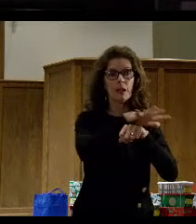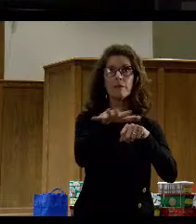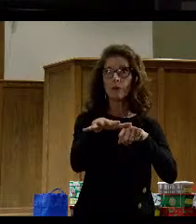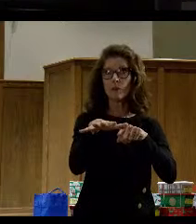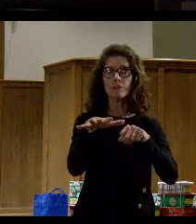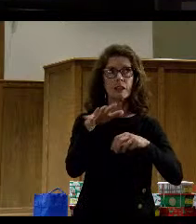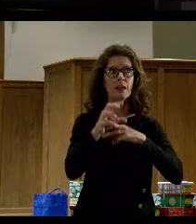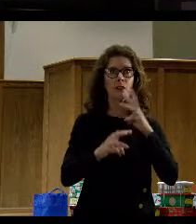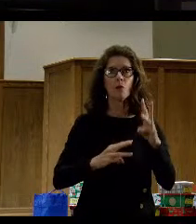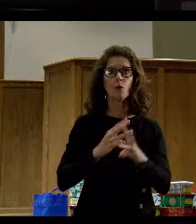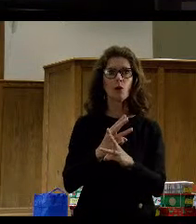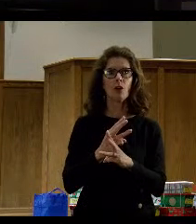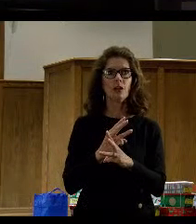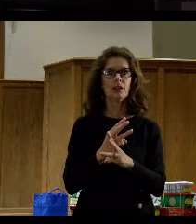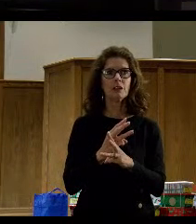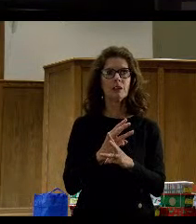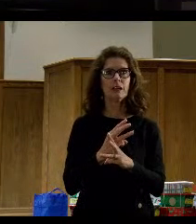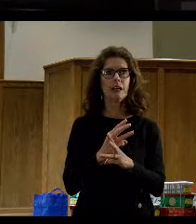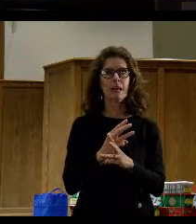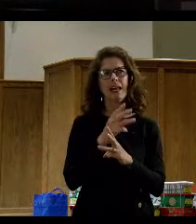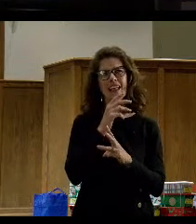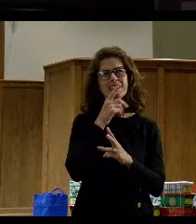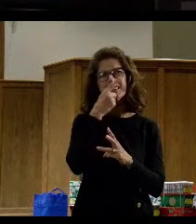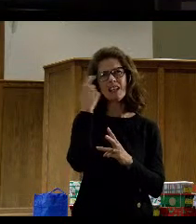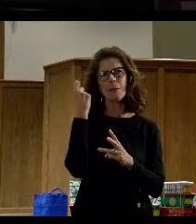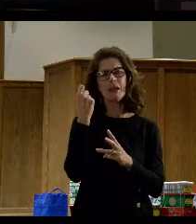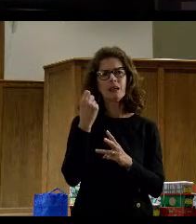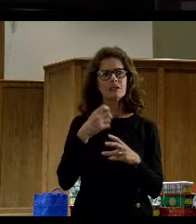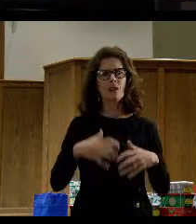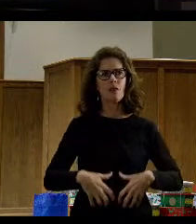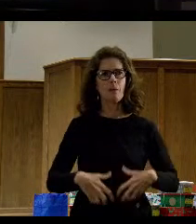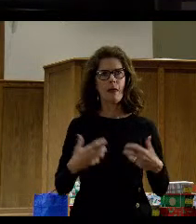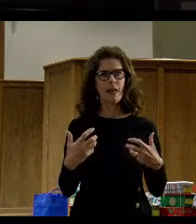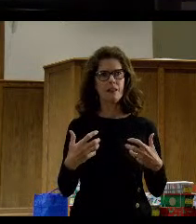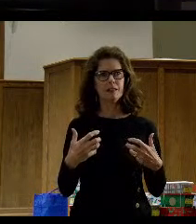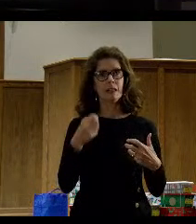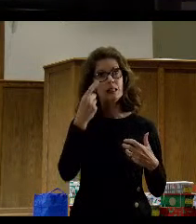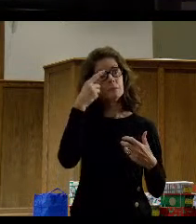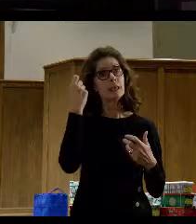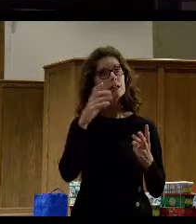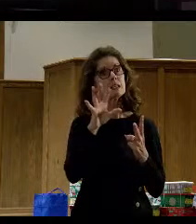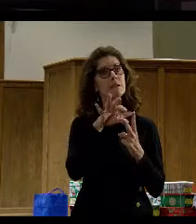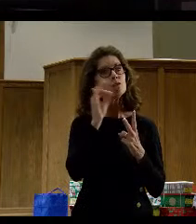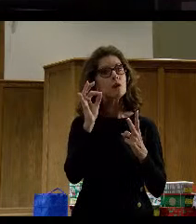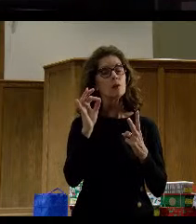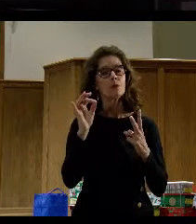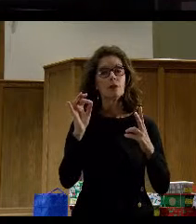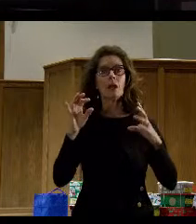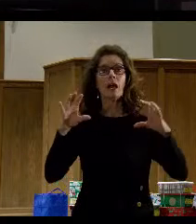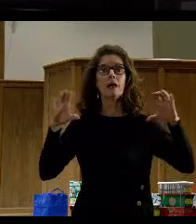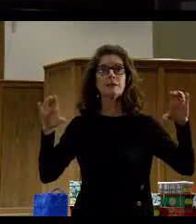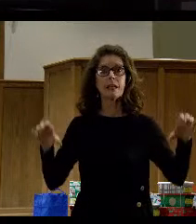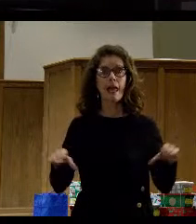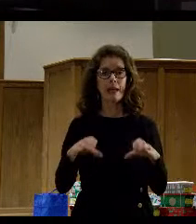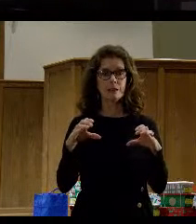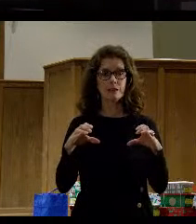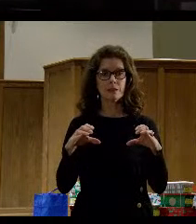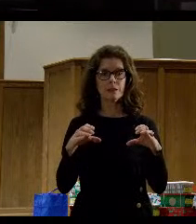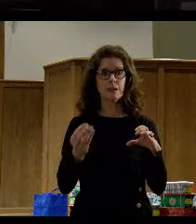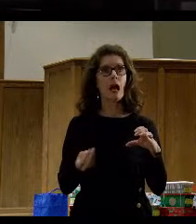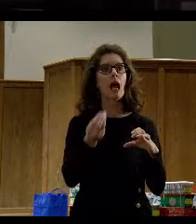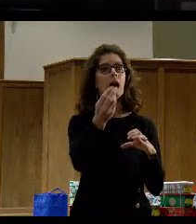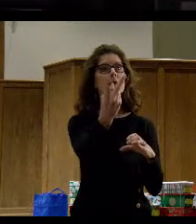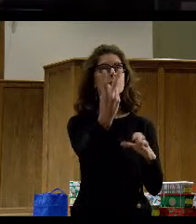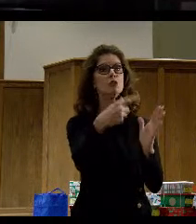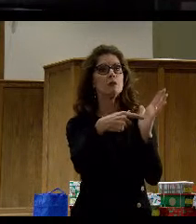do make a big difference, it's not because they're mad. It's because they've chose to act. Now, I'll give you two examples of that. So